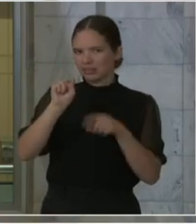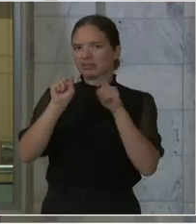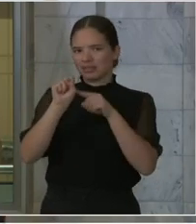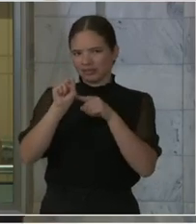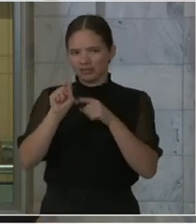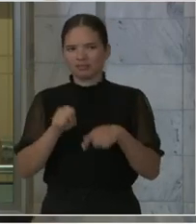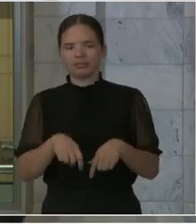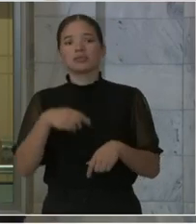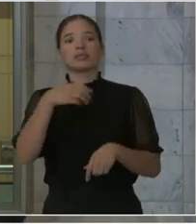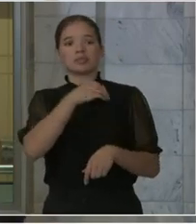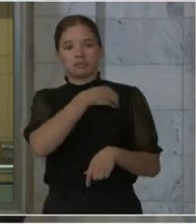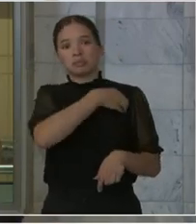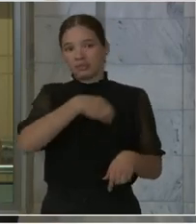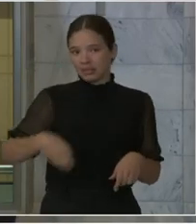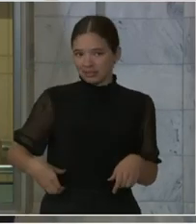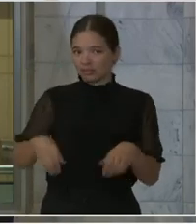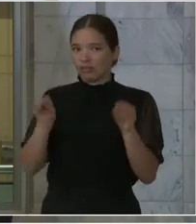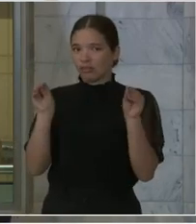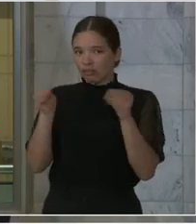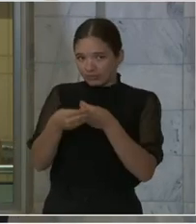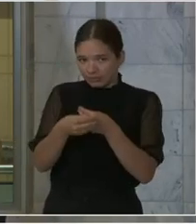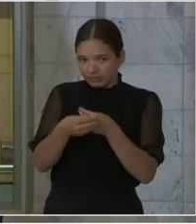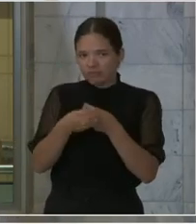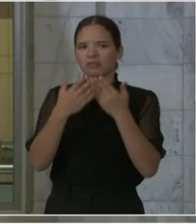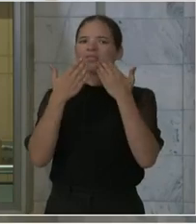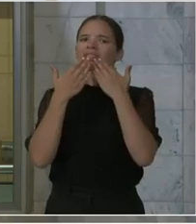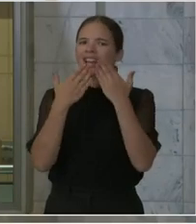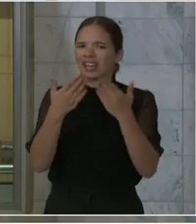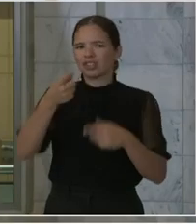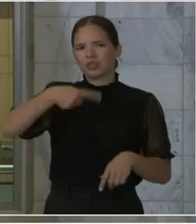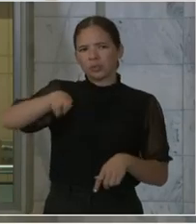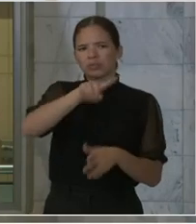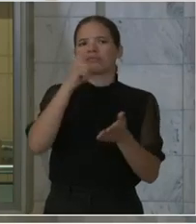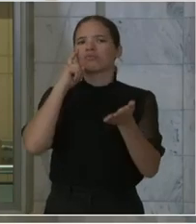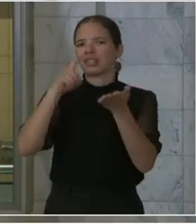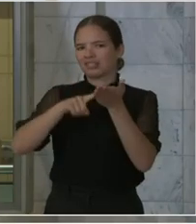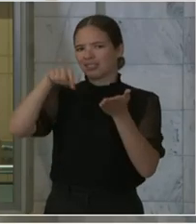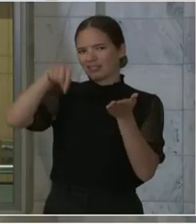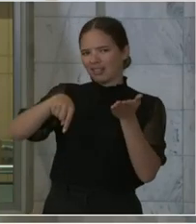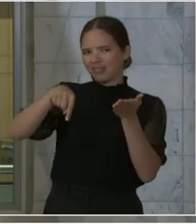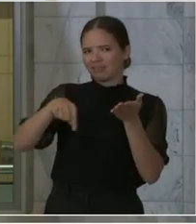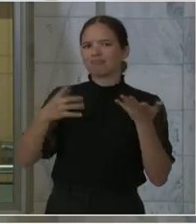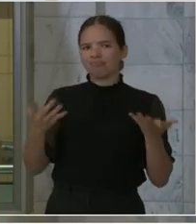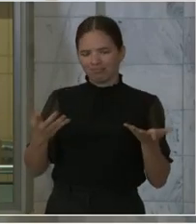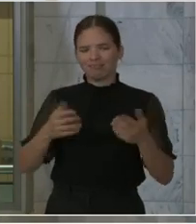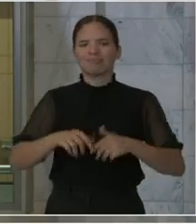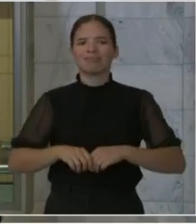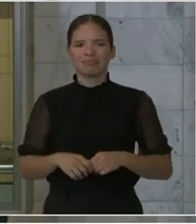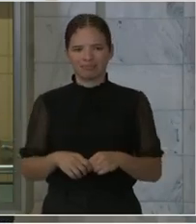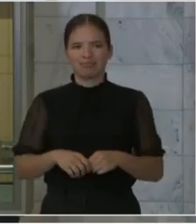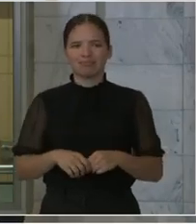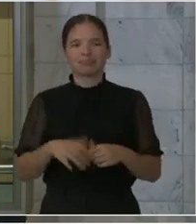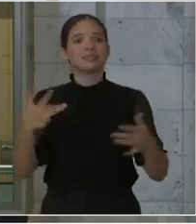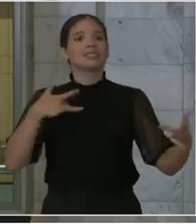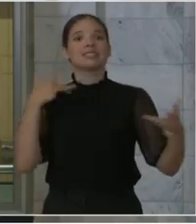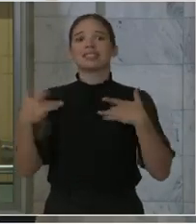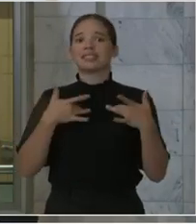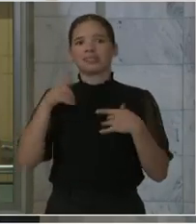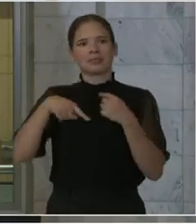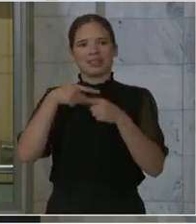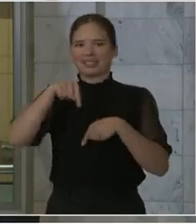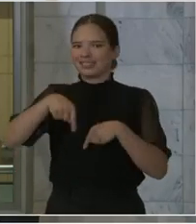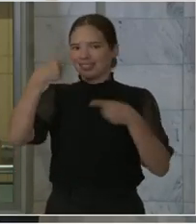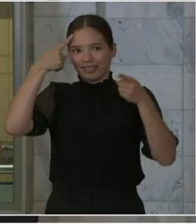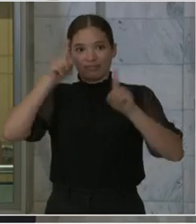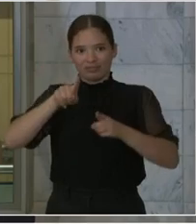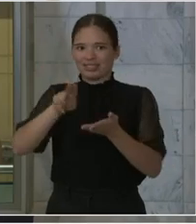office, Madam Mayor, really have acknowledged that. So we are really, really thankful. We're really excited about this agreement, and we think this agreement